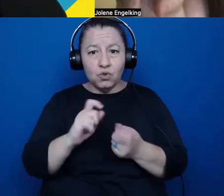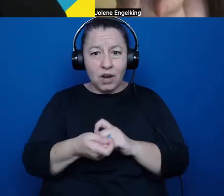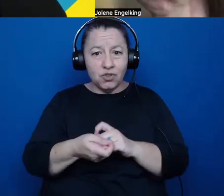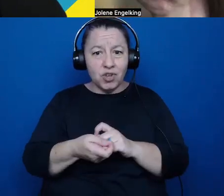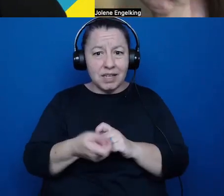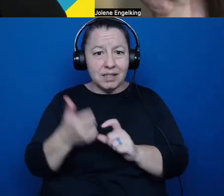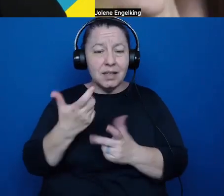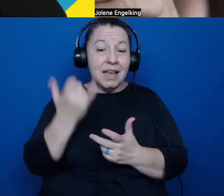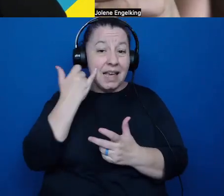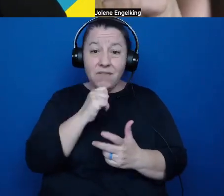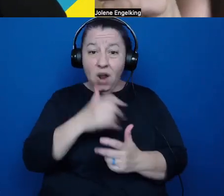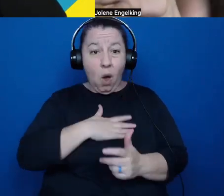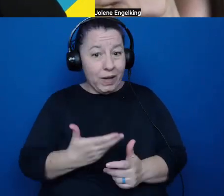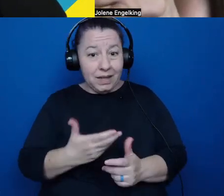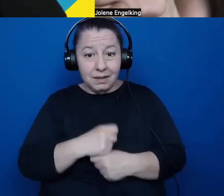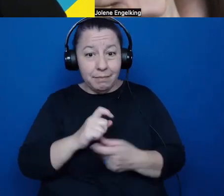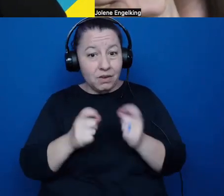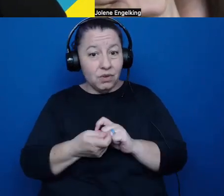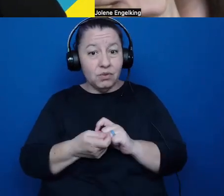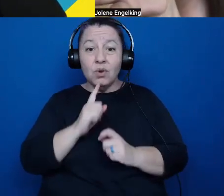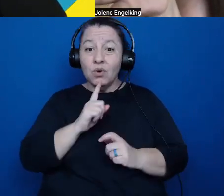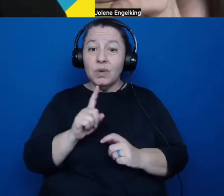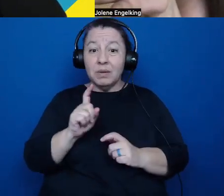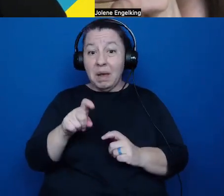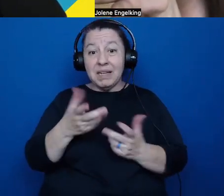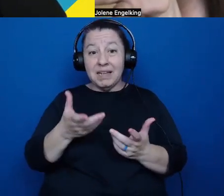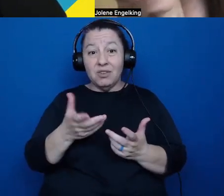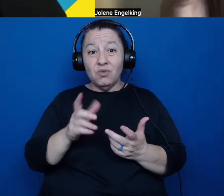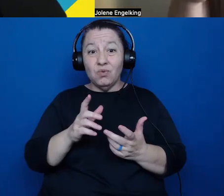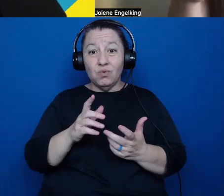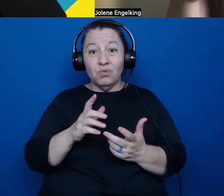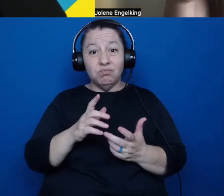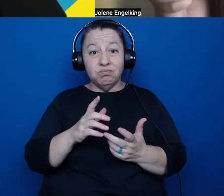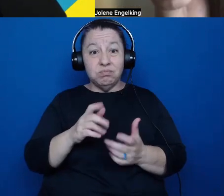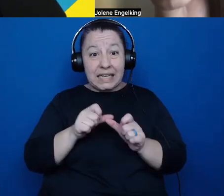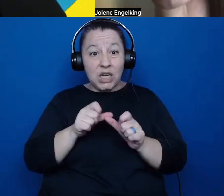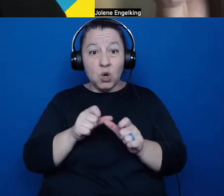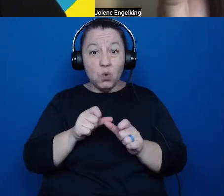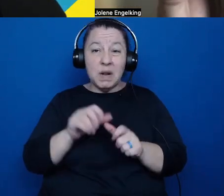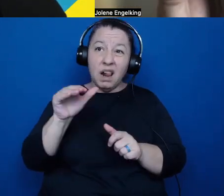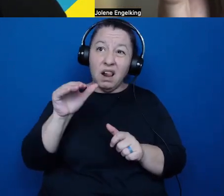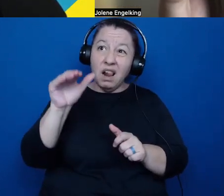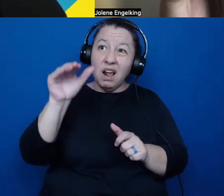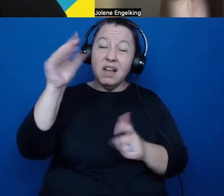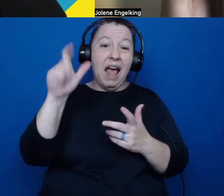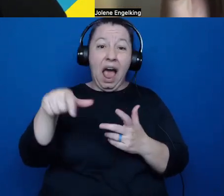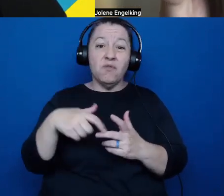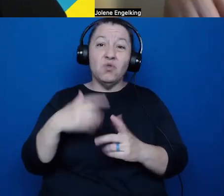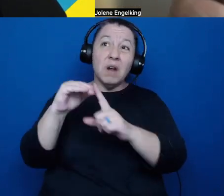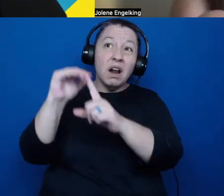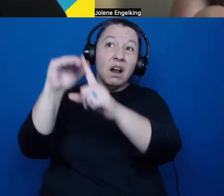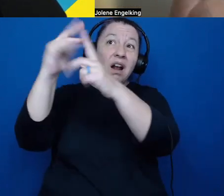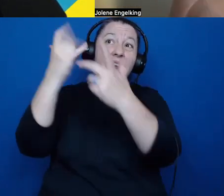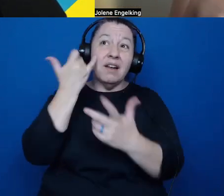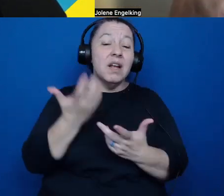willing to really, you might need to be escalating things. And I think sometimes we worry about rocking the boat, but at the same point, like if programs